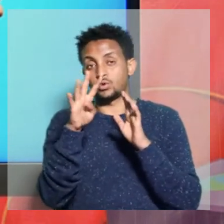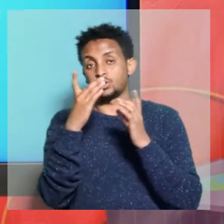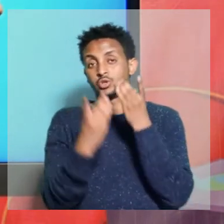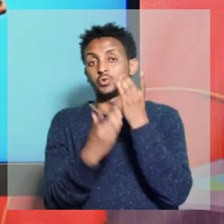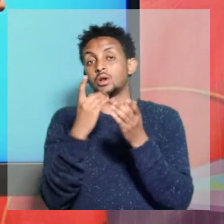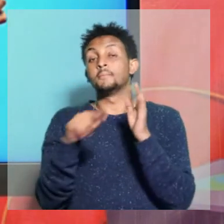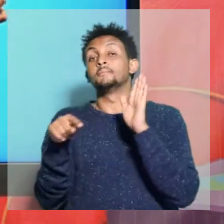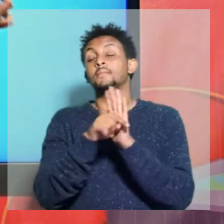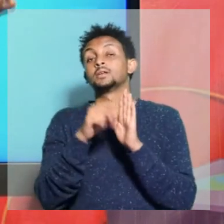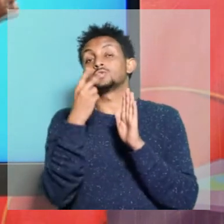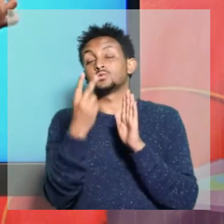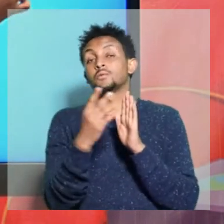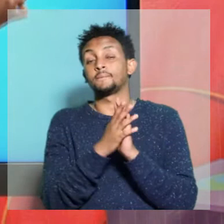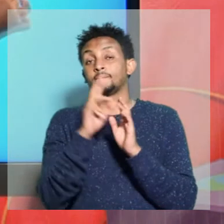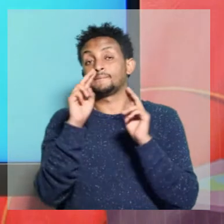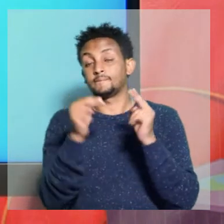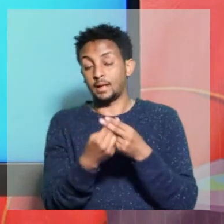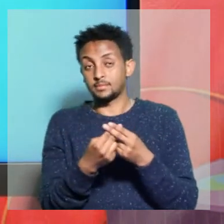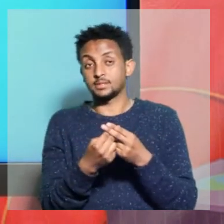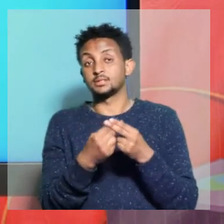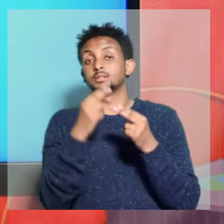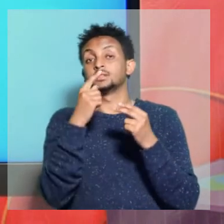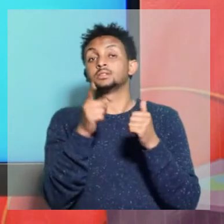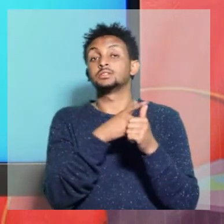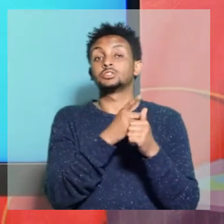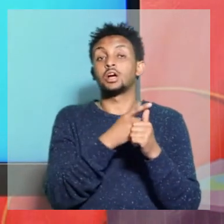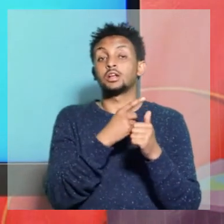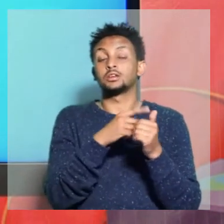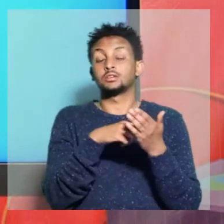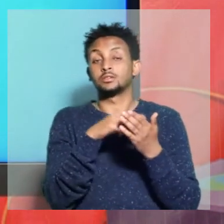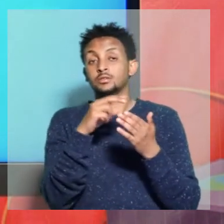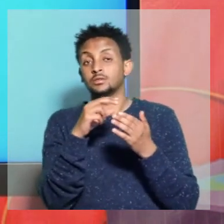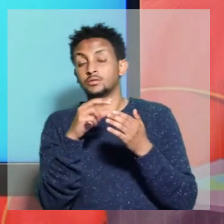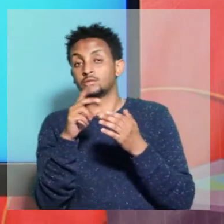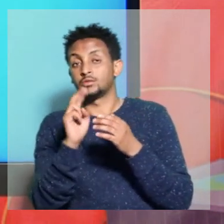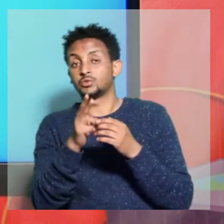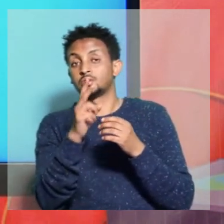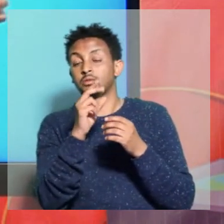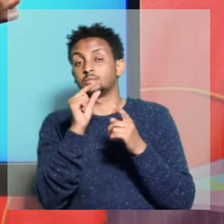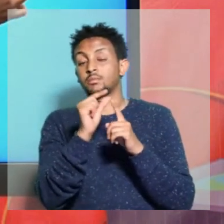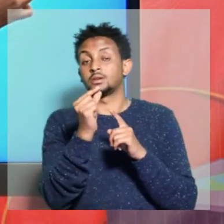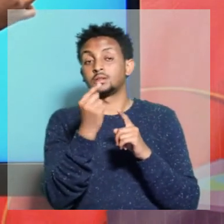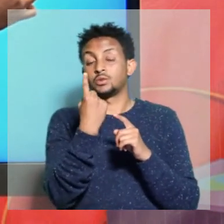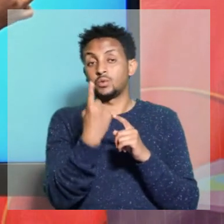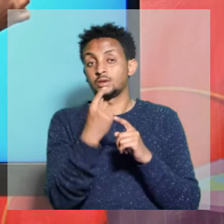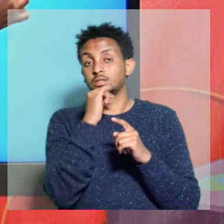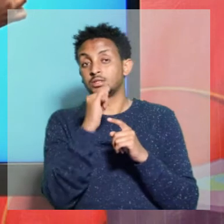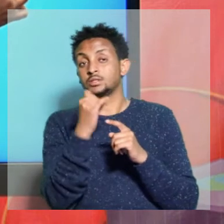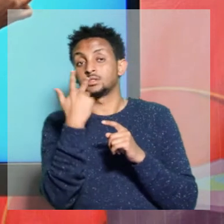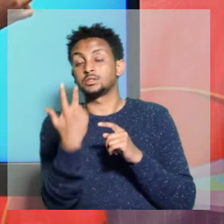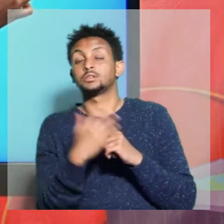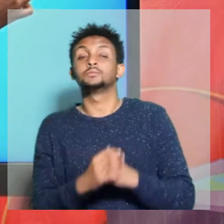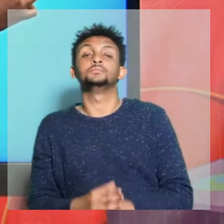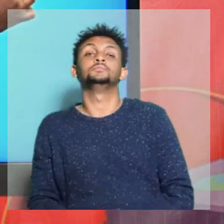kilogram minus 2 times the initial velocity of particle 1 is